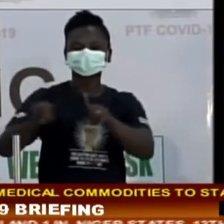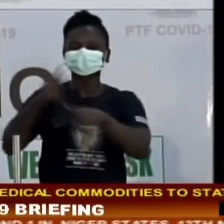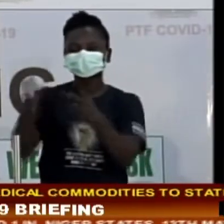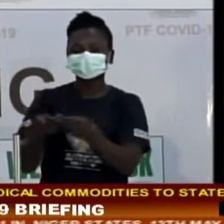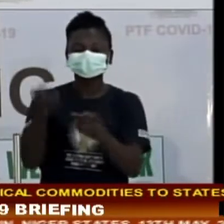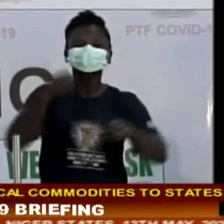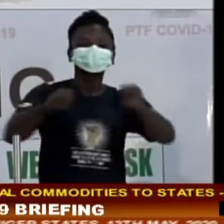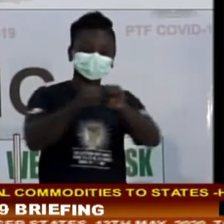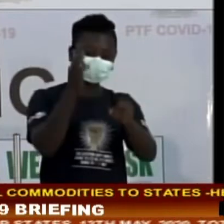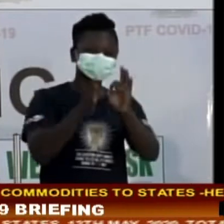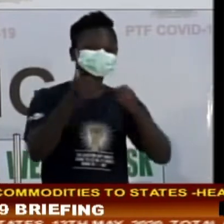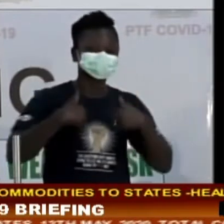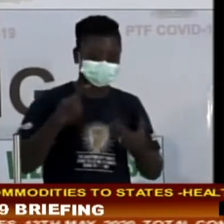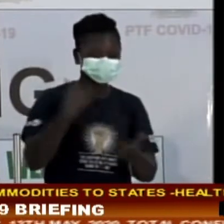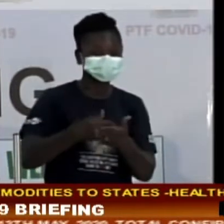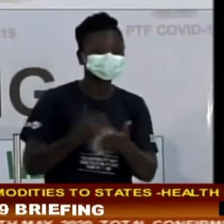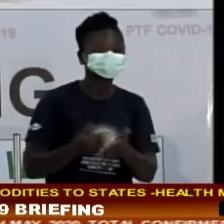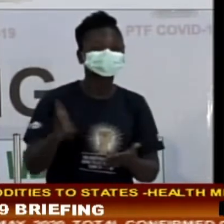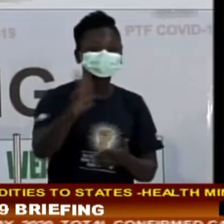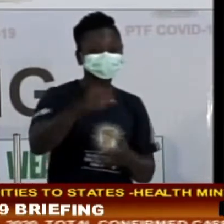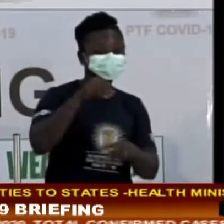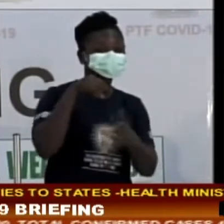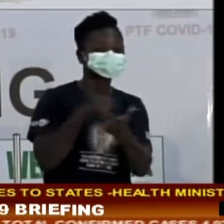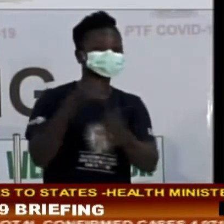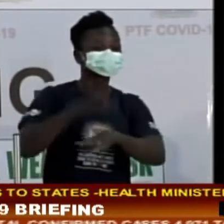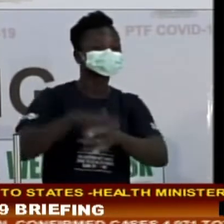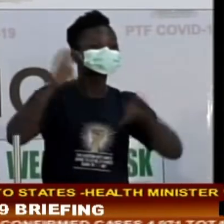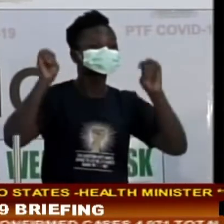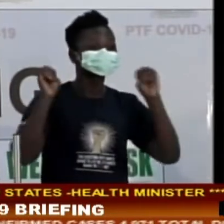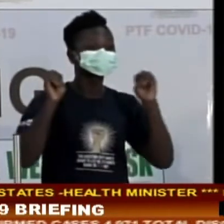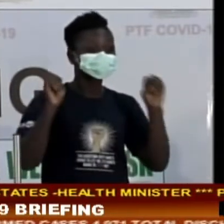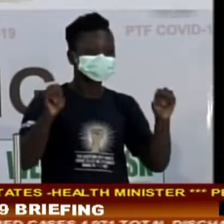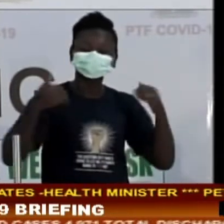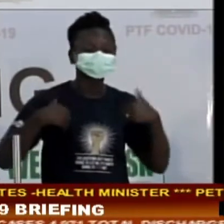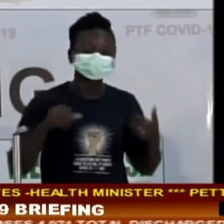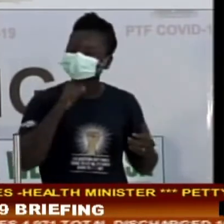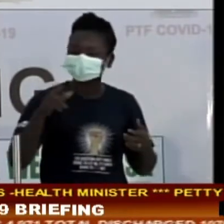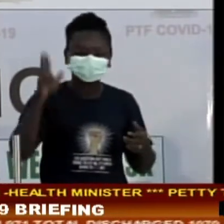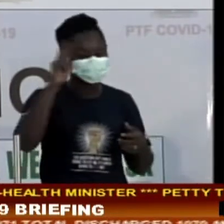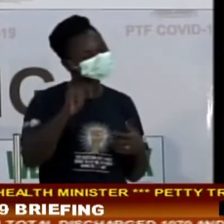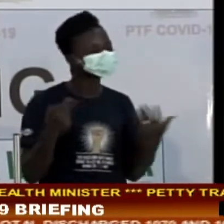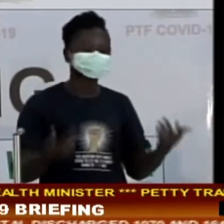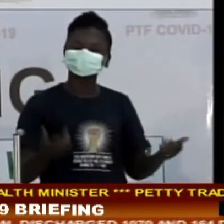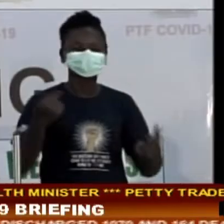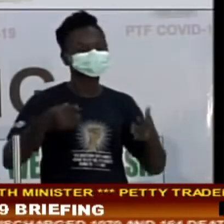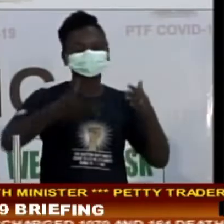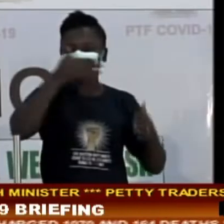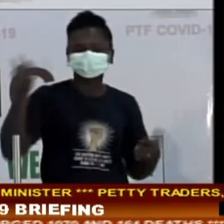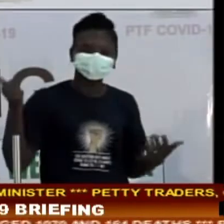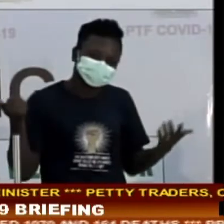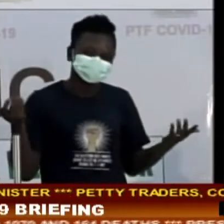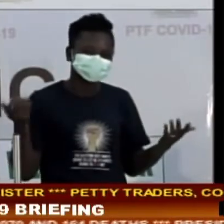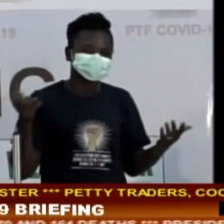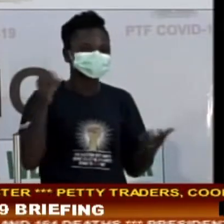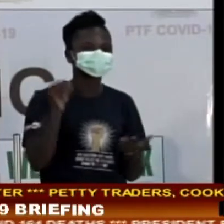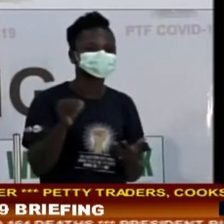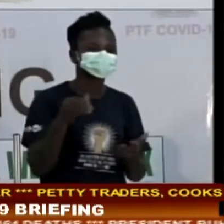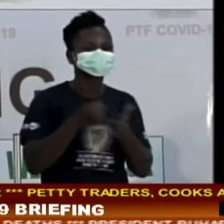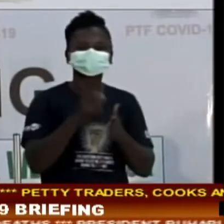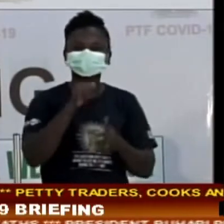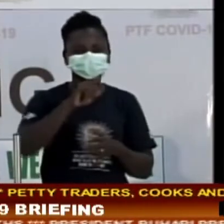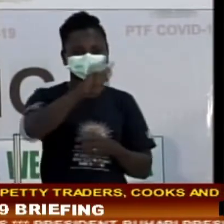unfortunately spending in education has not been optimal so it's not really a